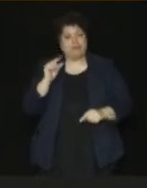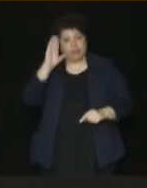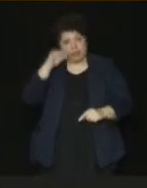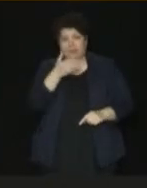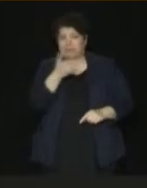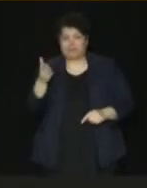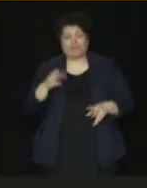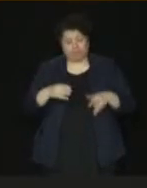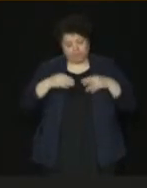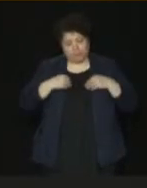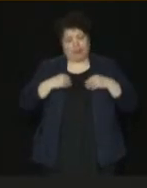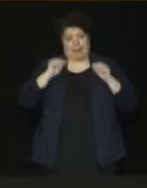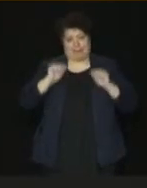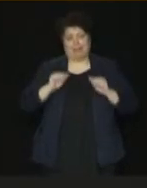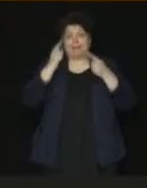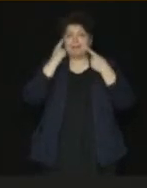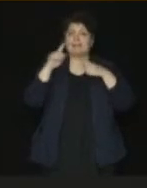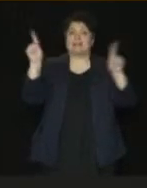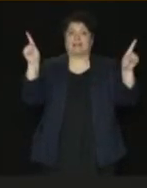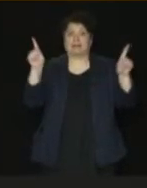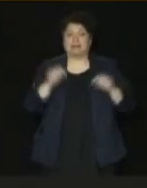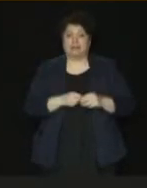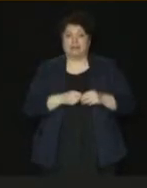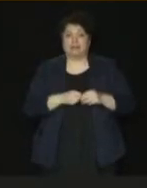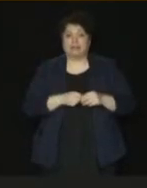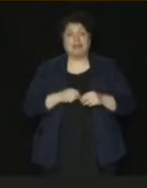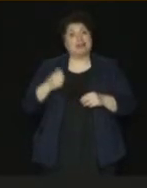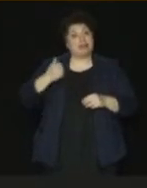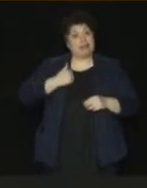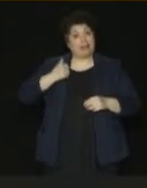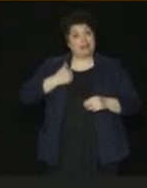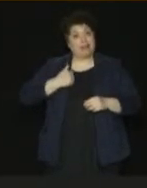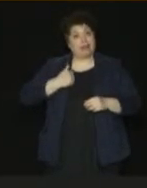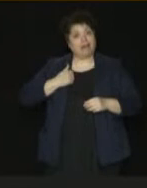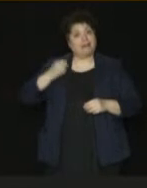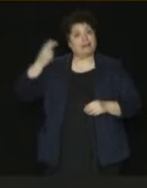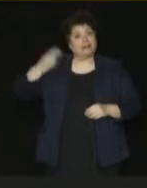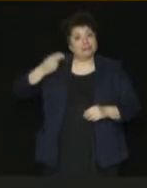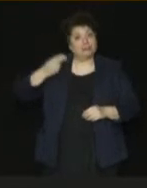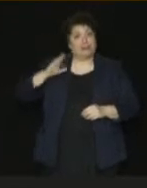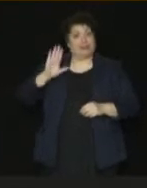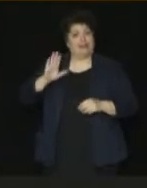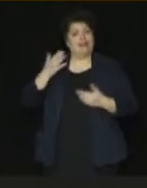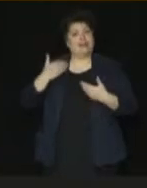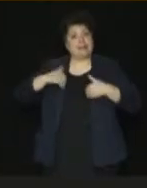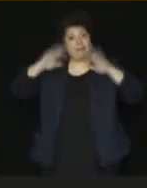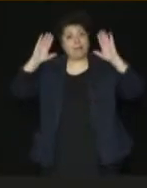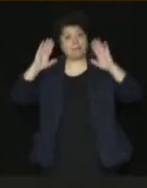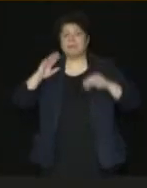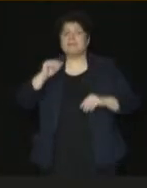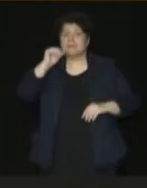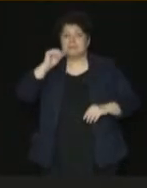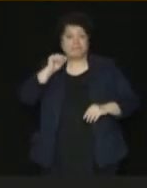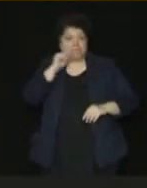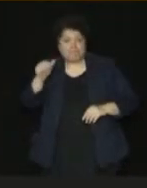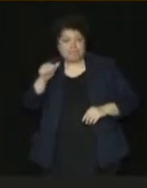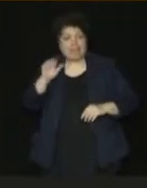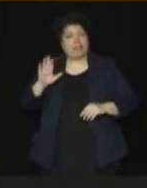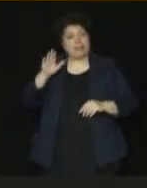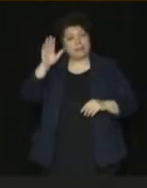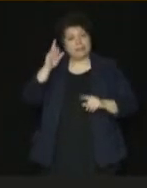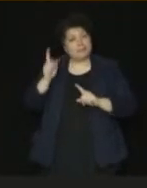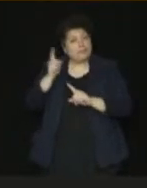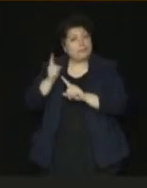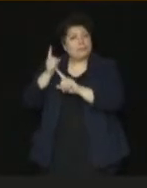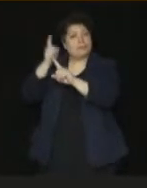to the challenge. After all, the story of Canada is of people who never gave up, who never stop striving for a